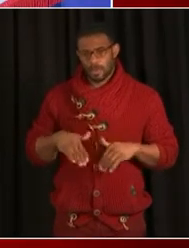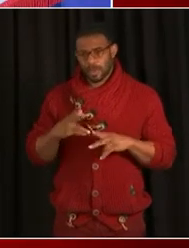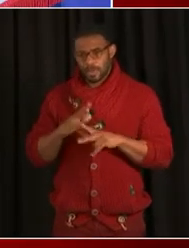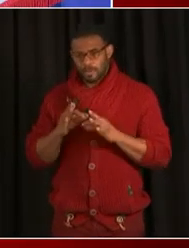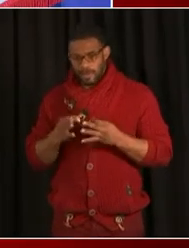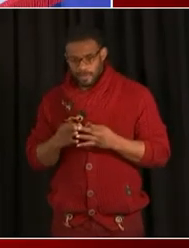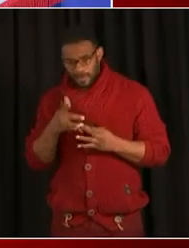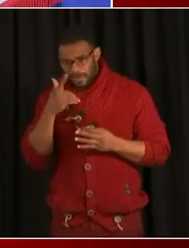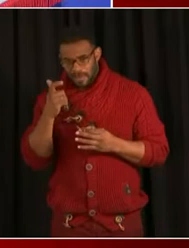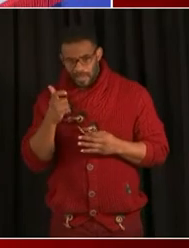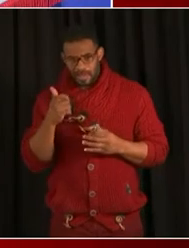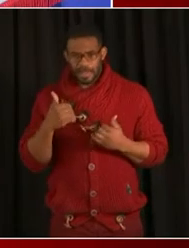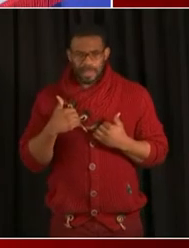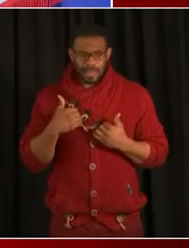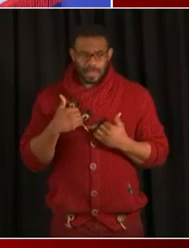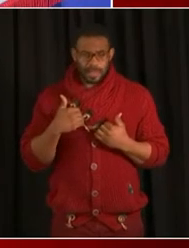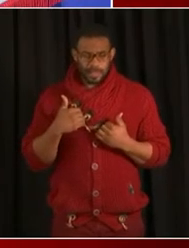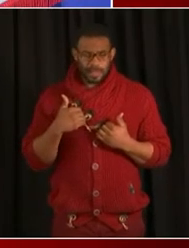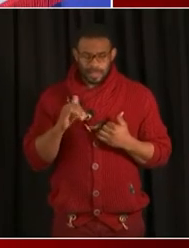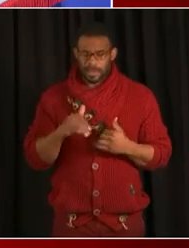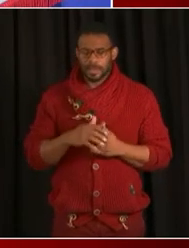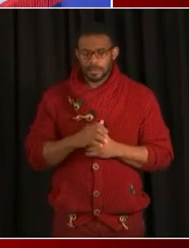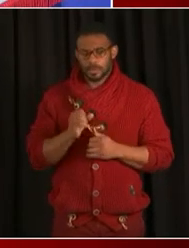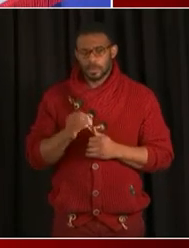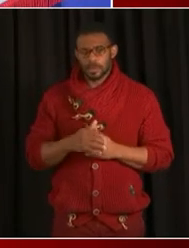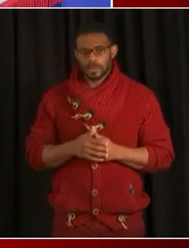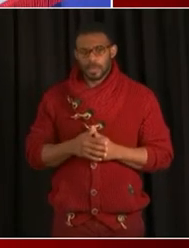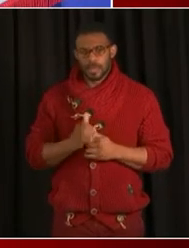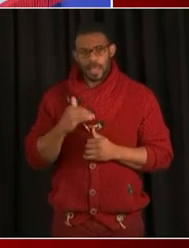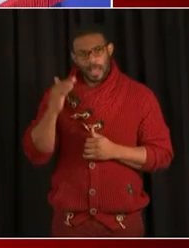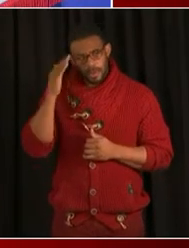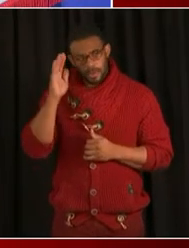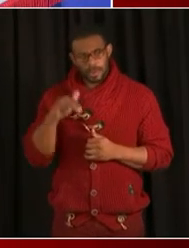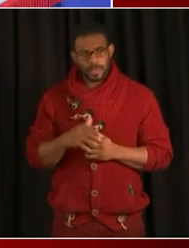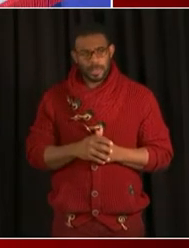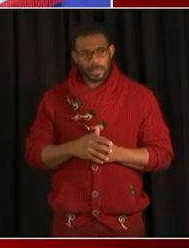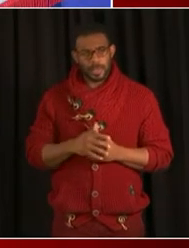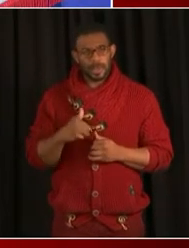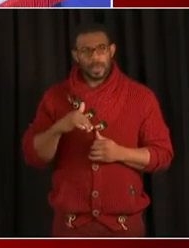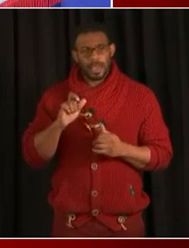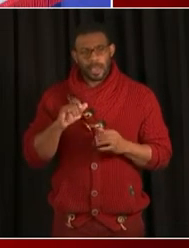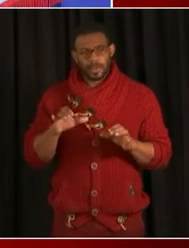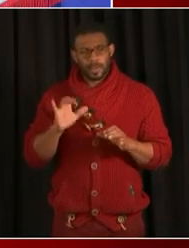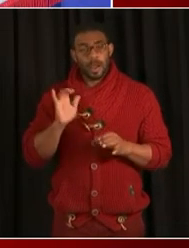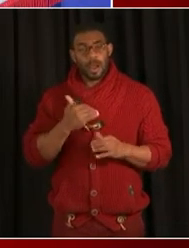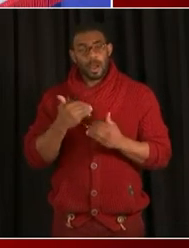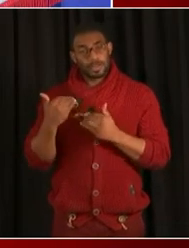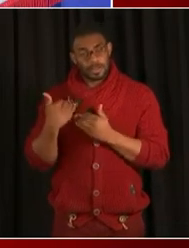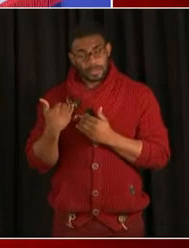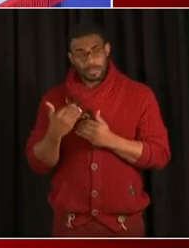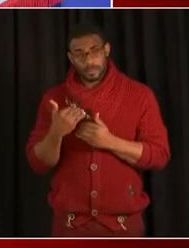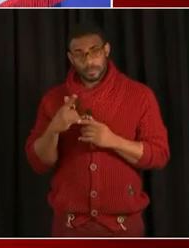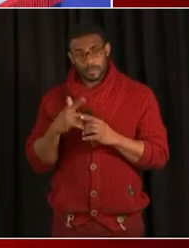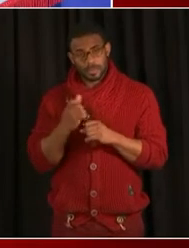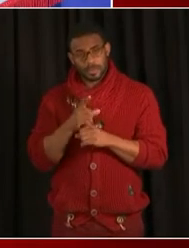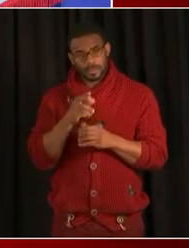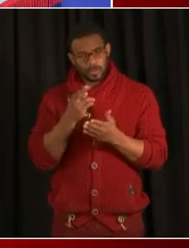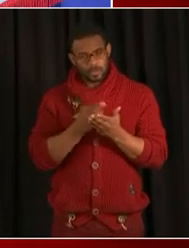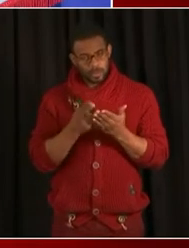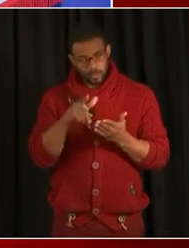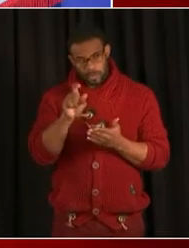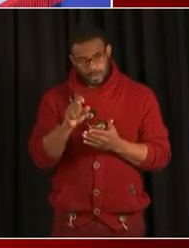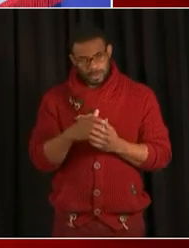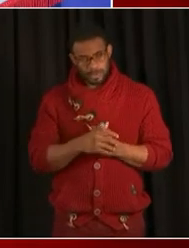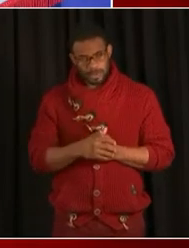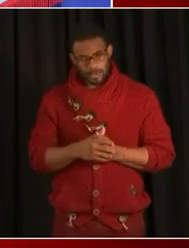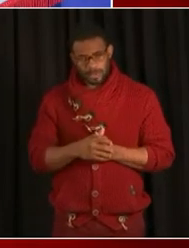raise their family, because it has such vibrancy. And so I know that we have to do our job to get you the resource